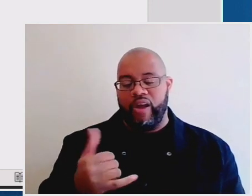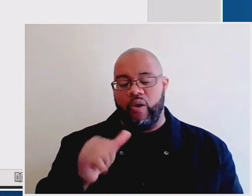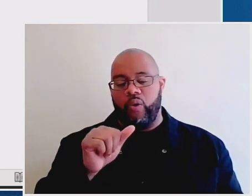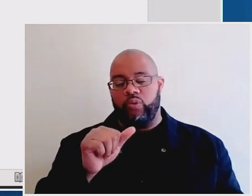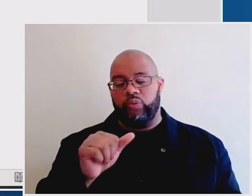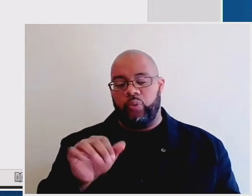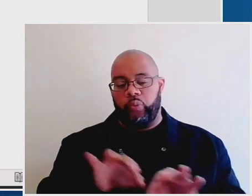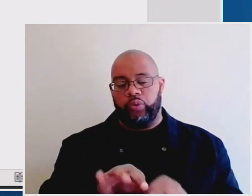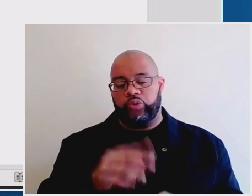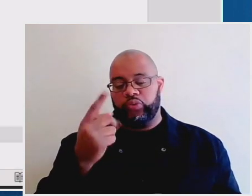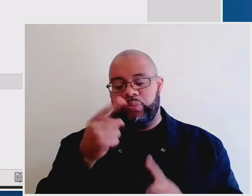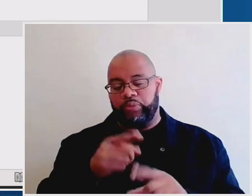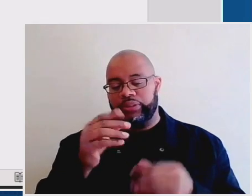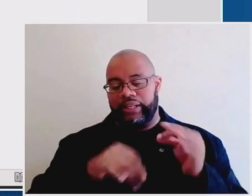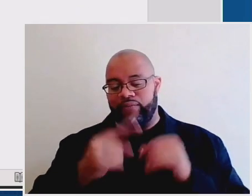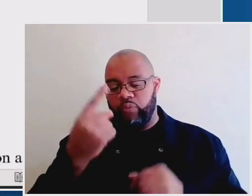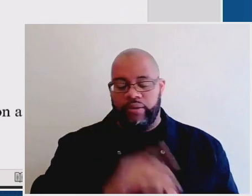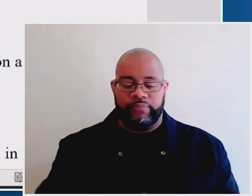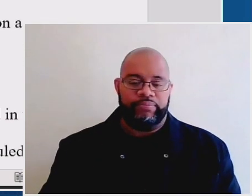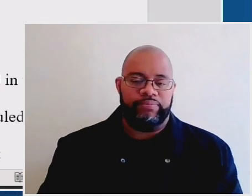1.